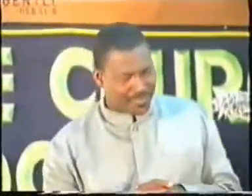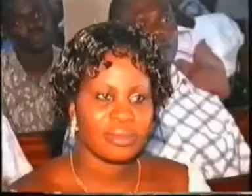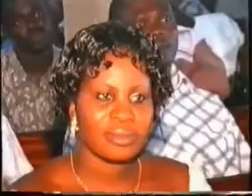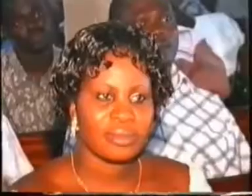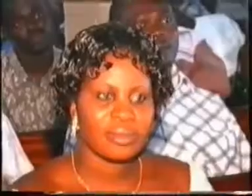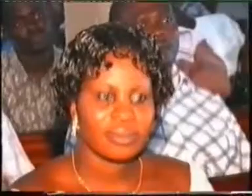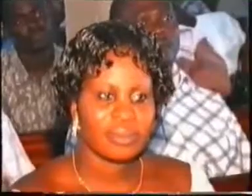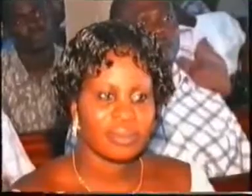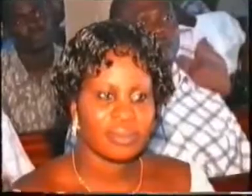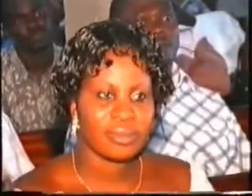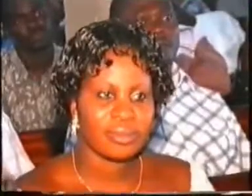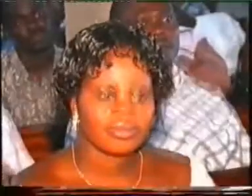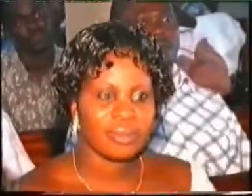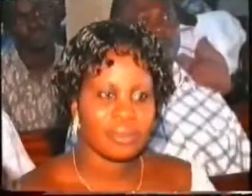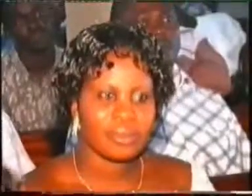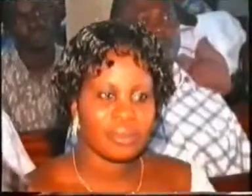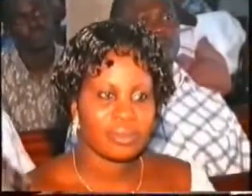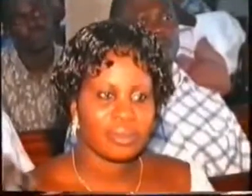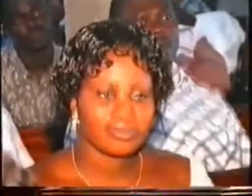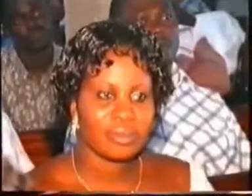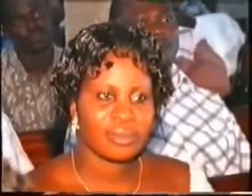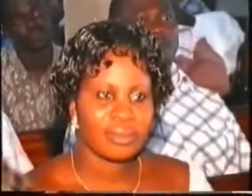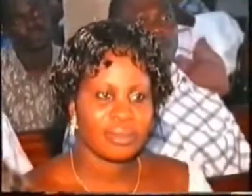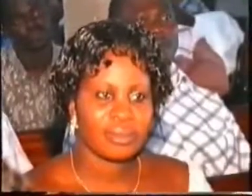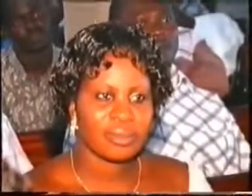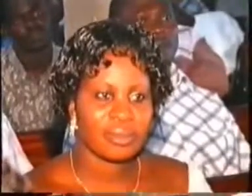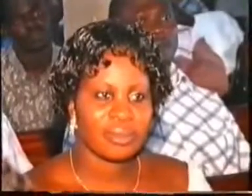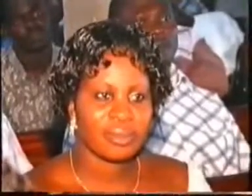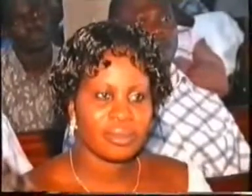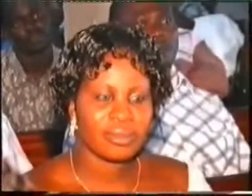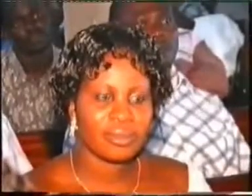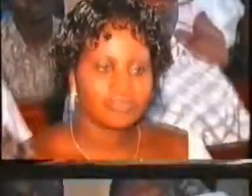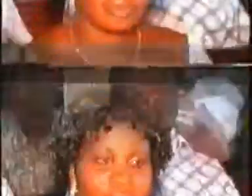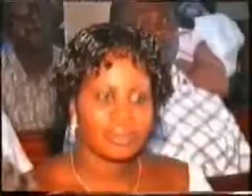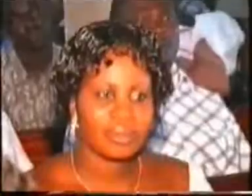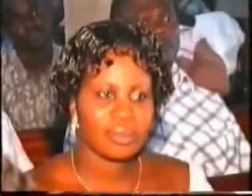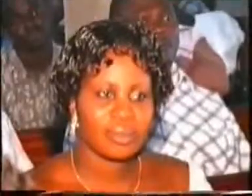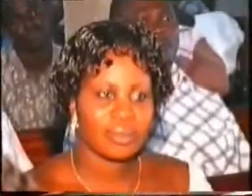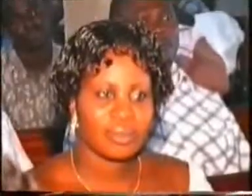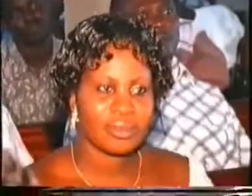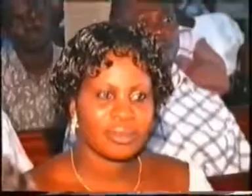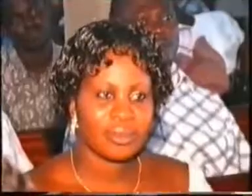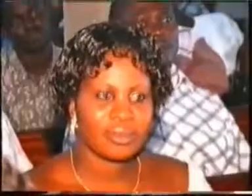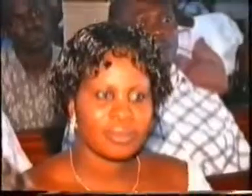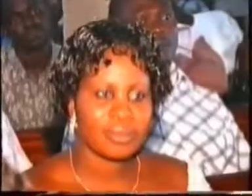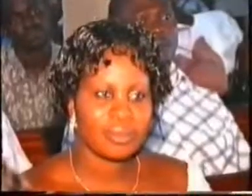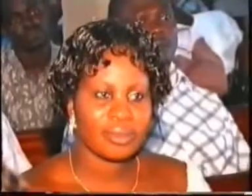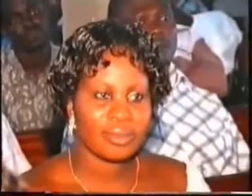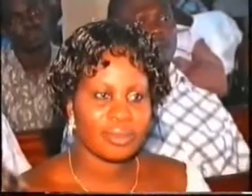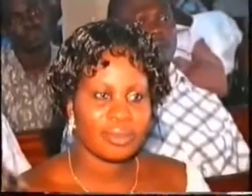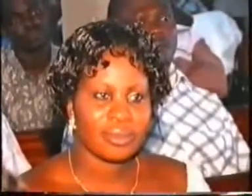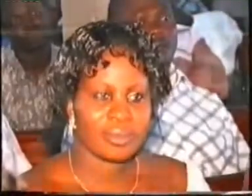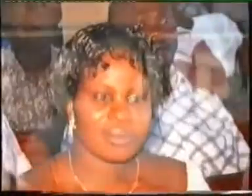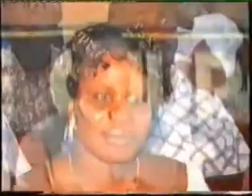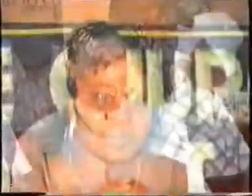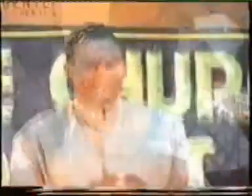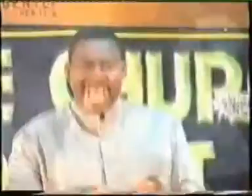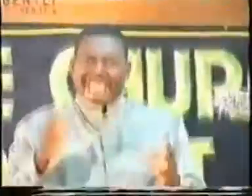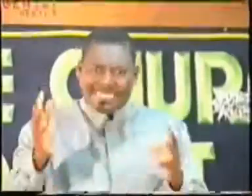40. Acts chapter 2 verse 41 se. Ana woni a wodi efe agye asem no. Wama wabo wani